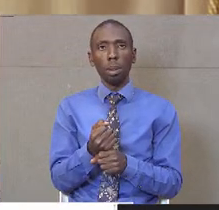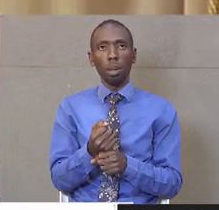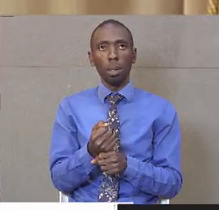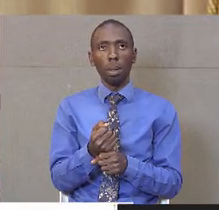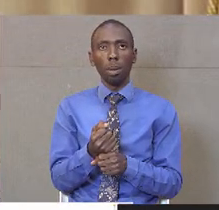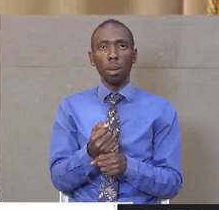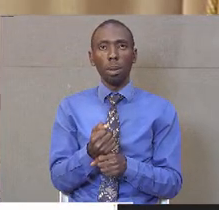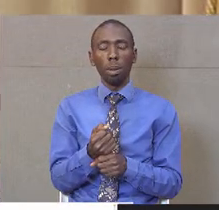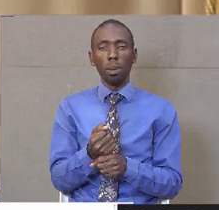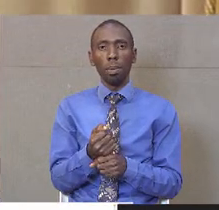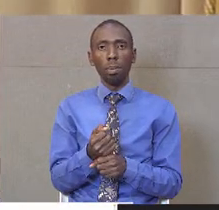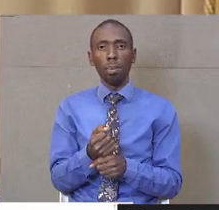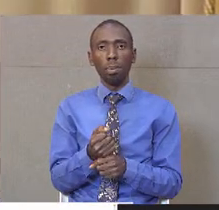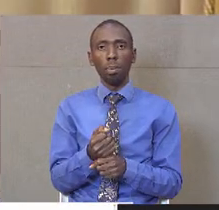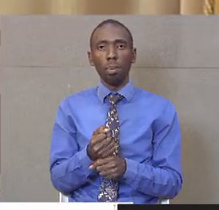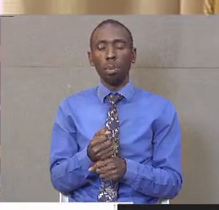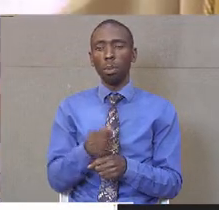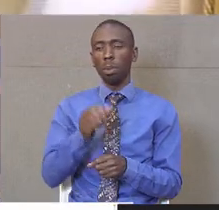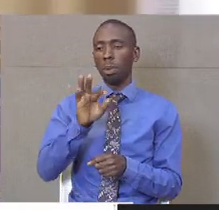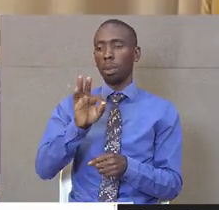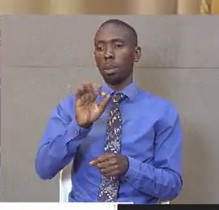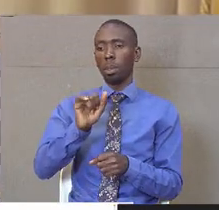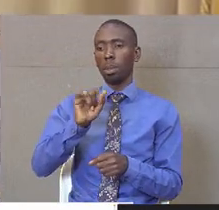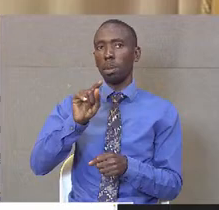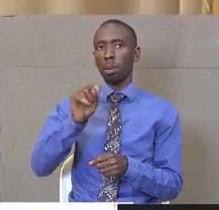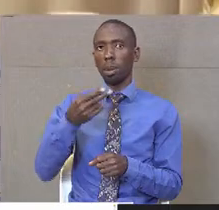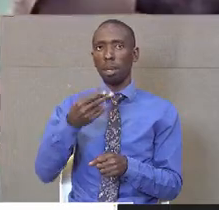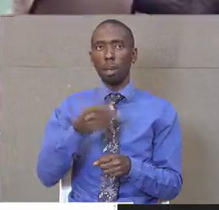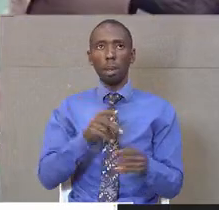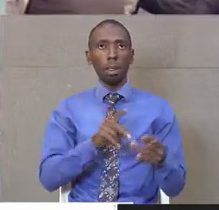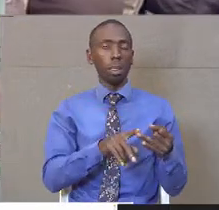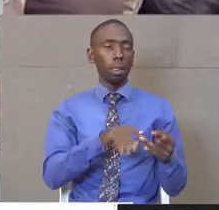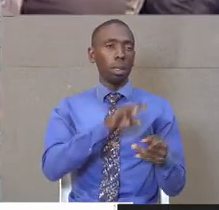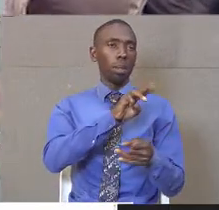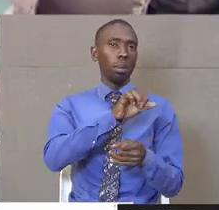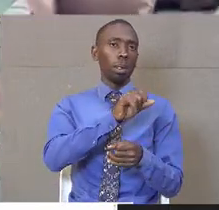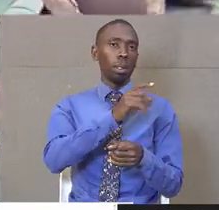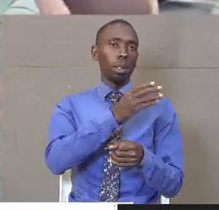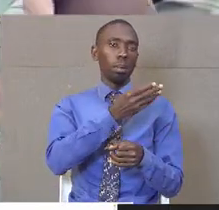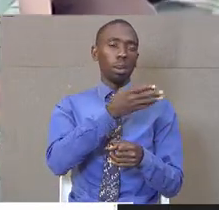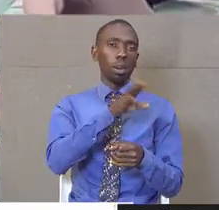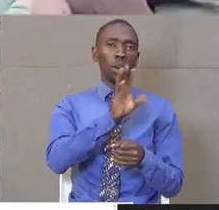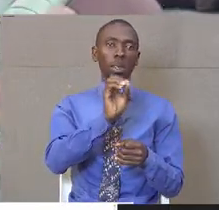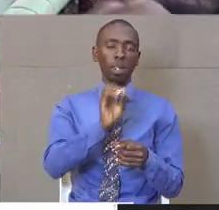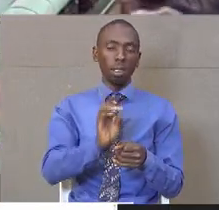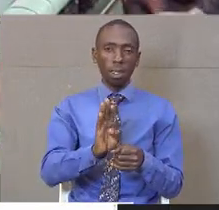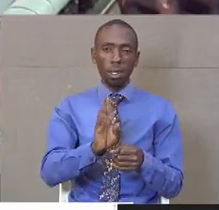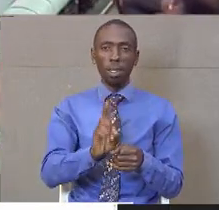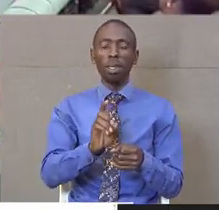Faith, Matchbox, Dr. Bed.